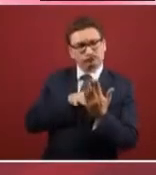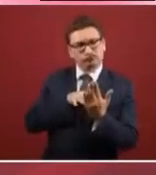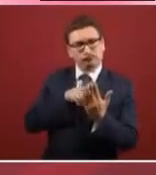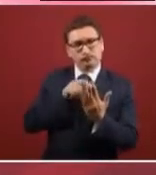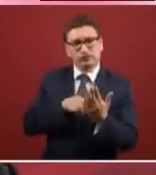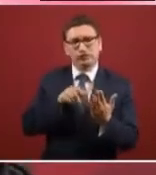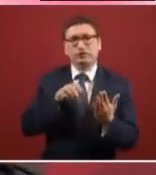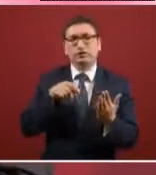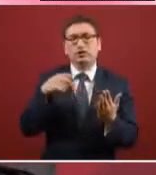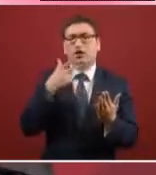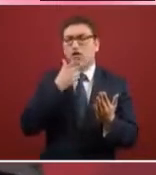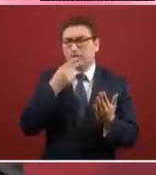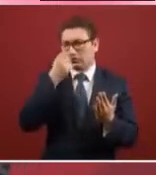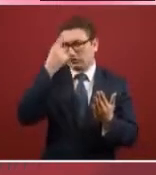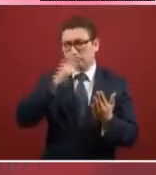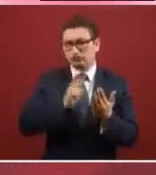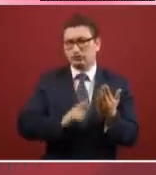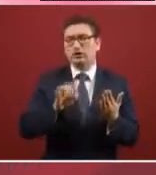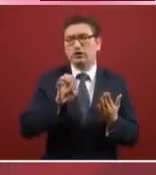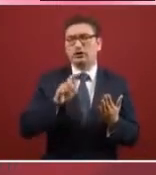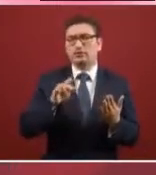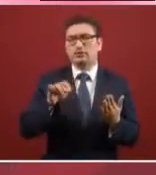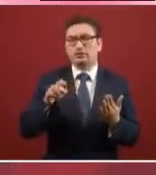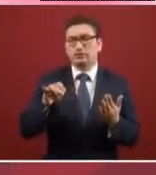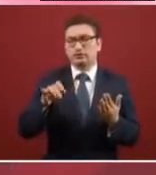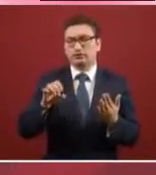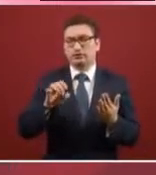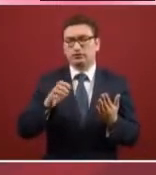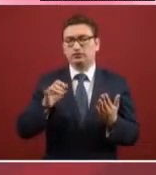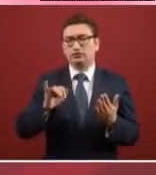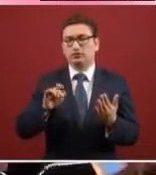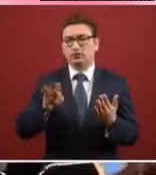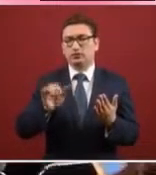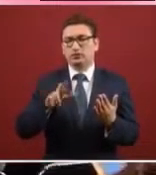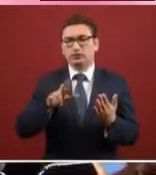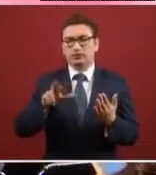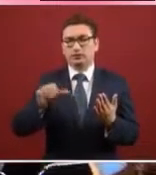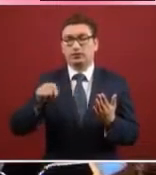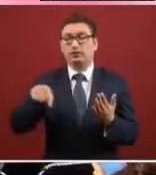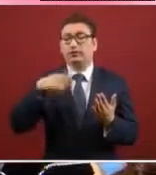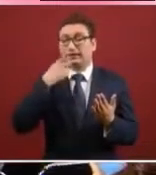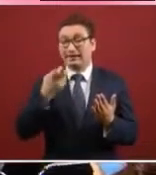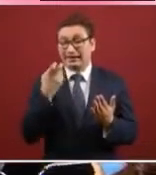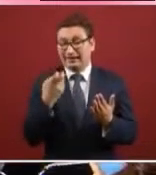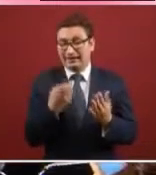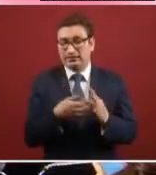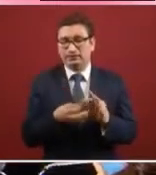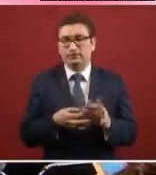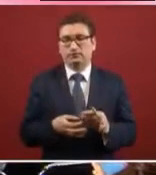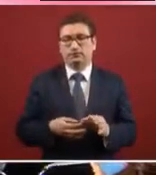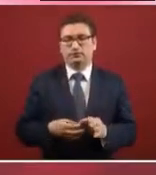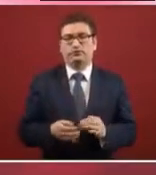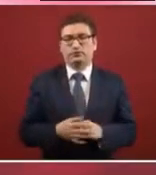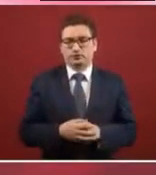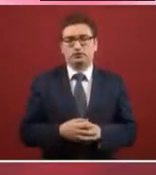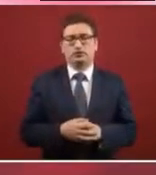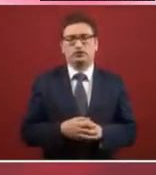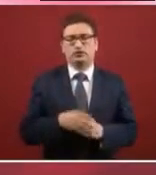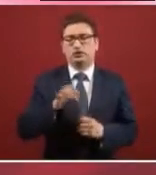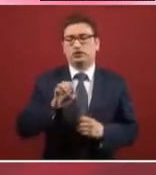Epimenio Ibarra from Epimenio Ibarra that I recommend to you donde explica esto. Where he explains this. Epimenio